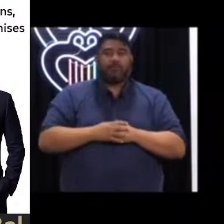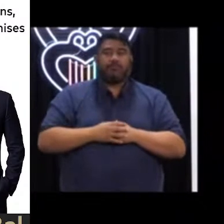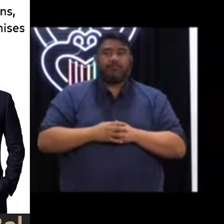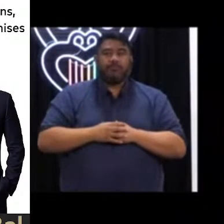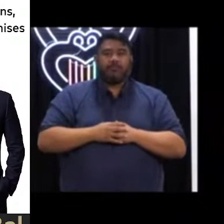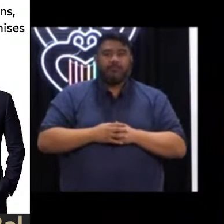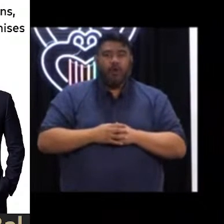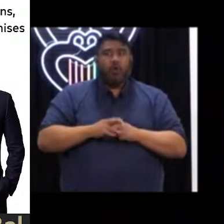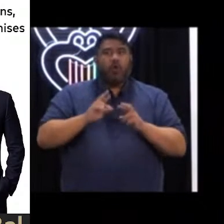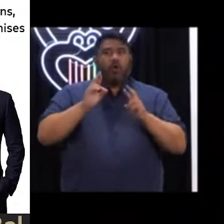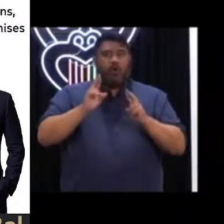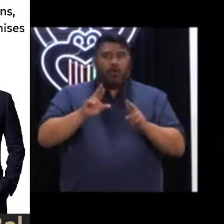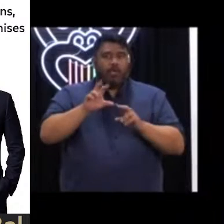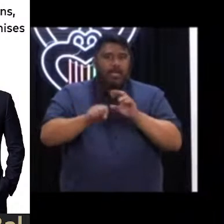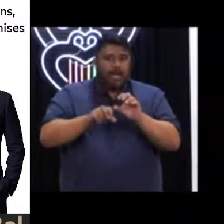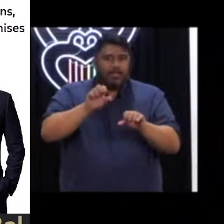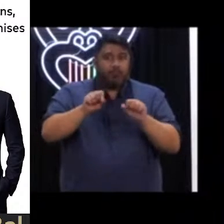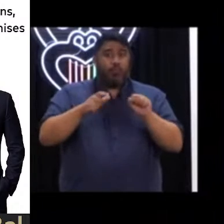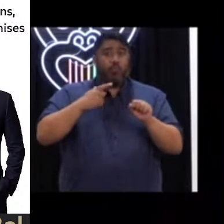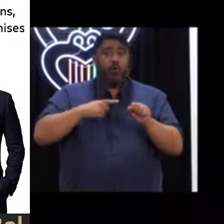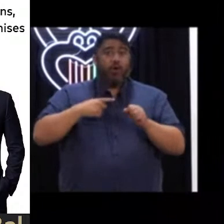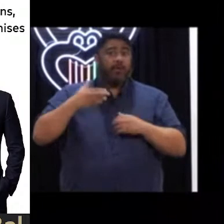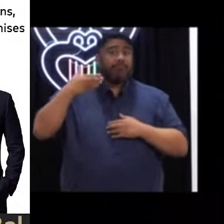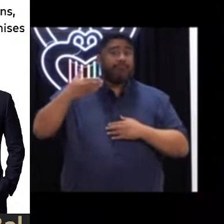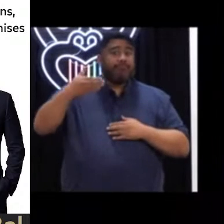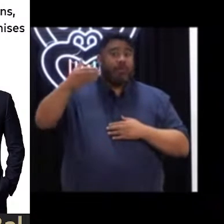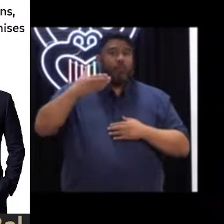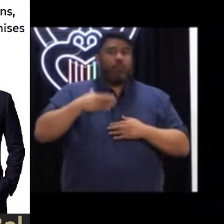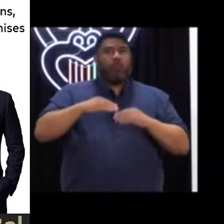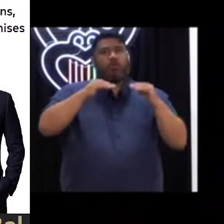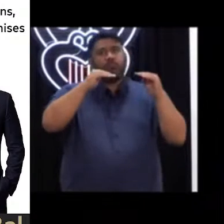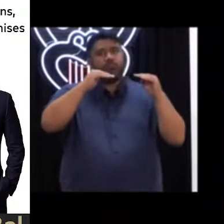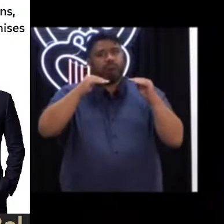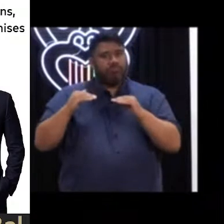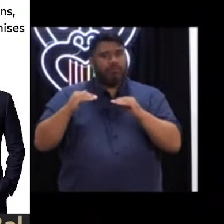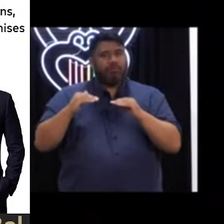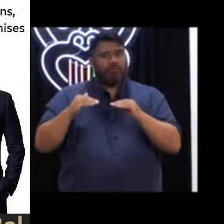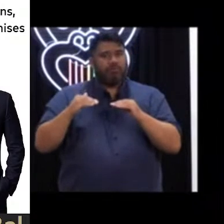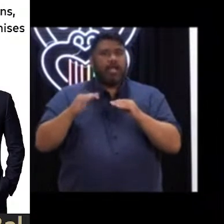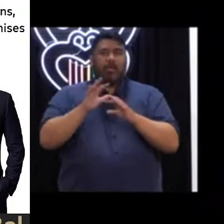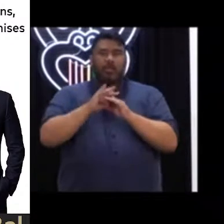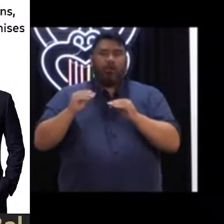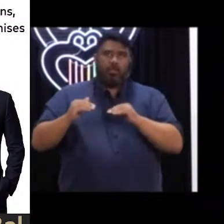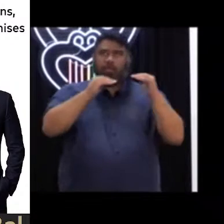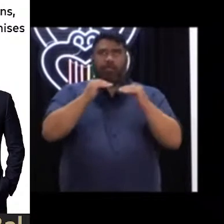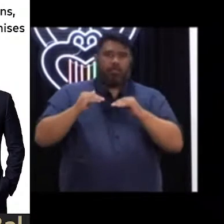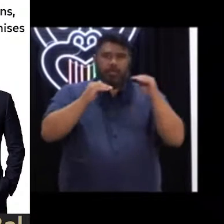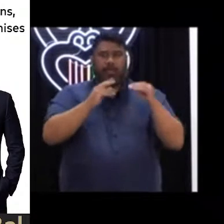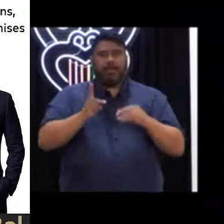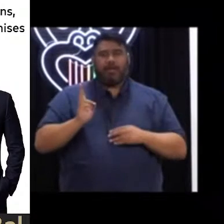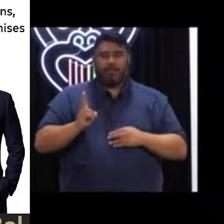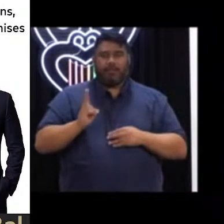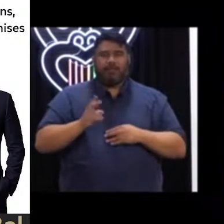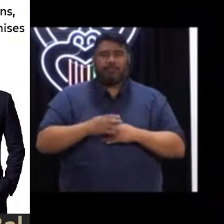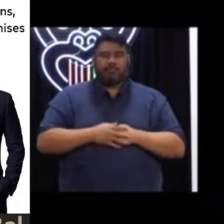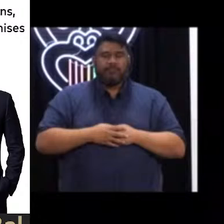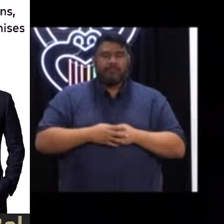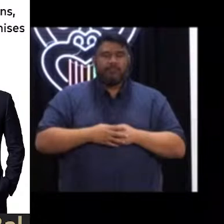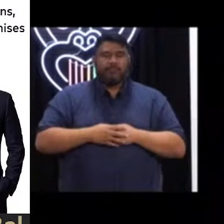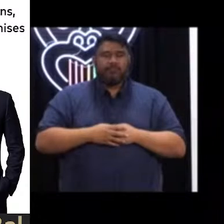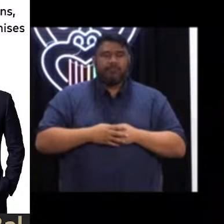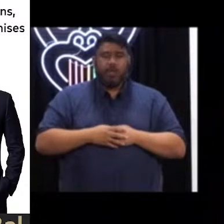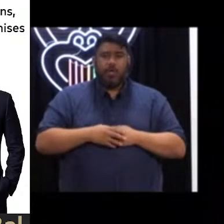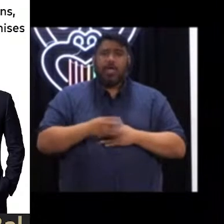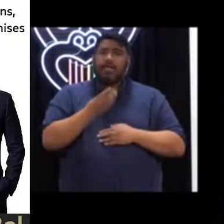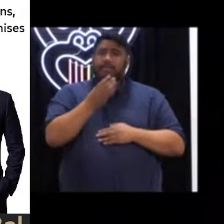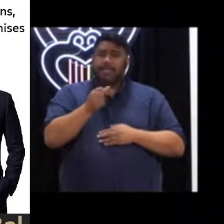out. Our priority is now on testing as many people as possible over coming days from the following suburbs in